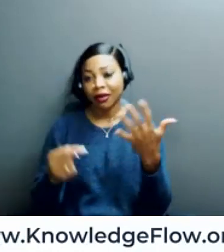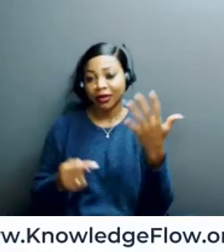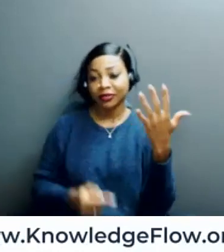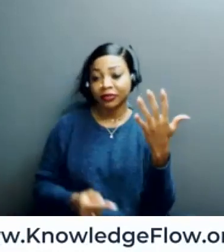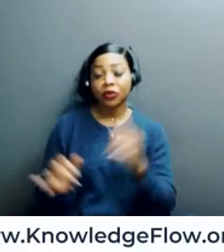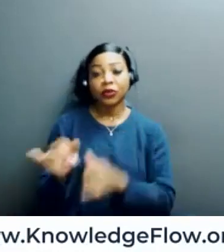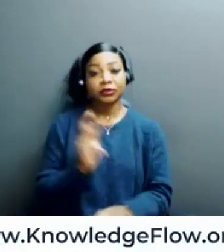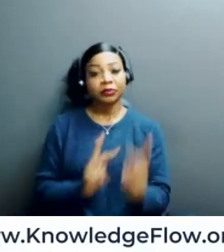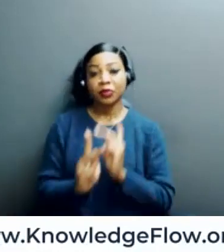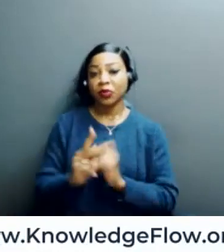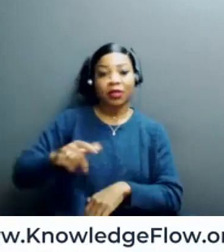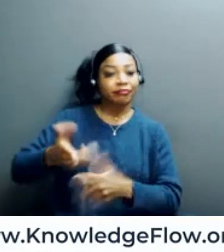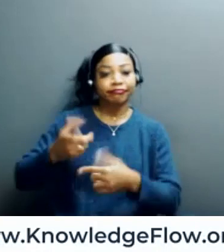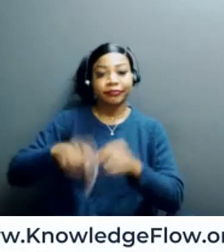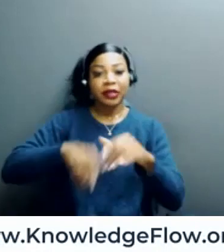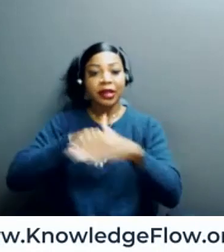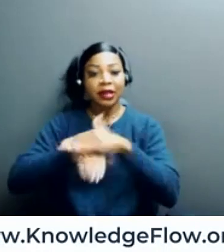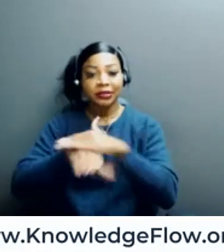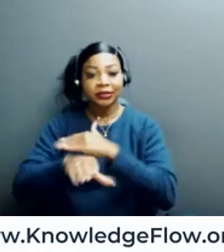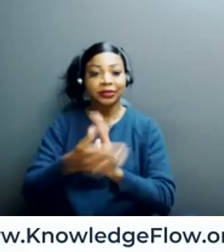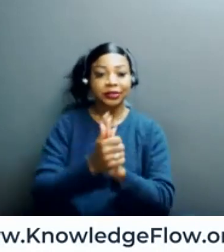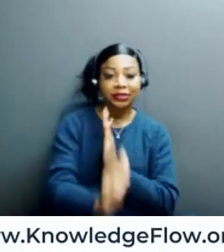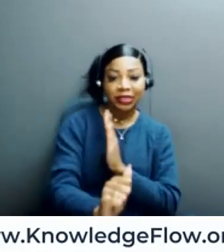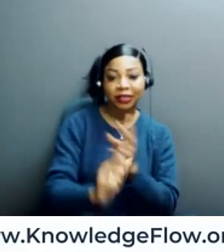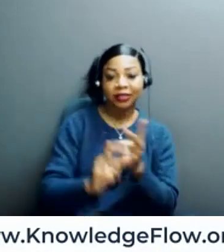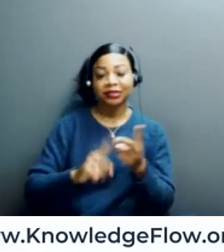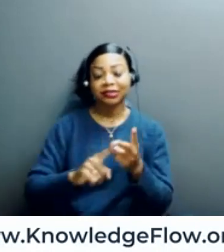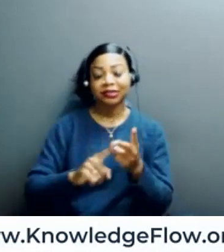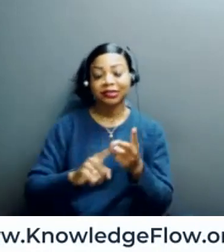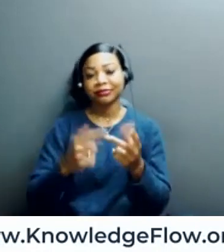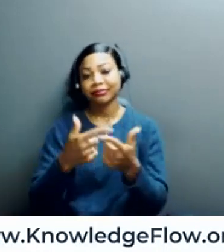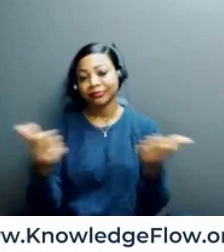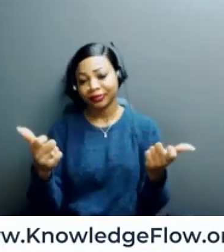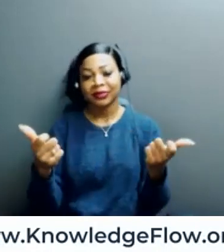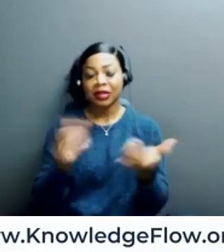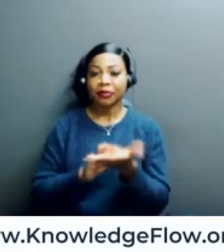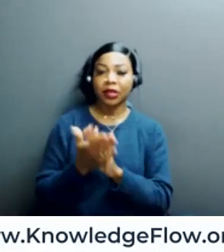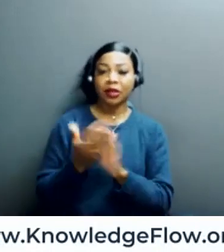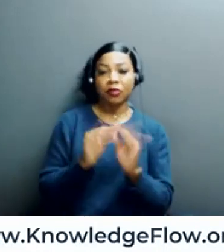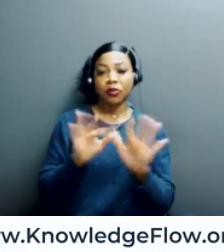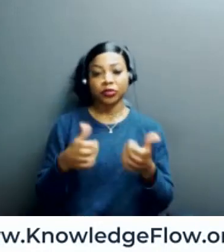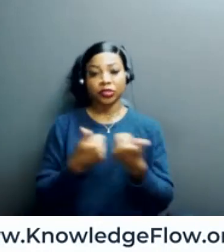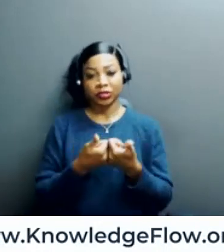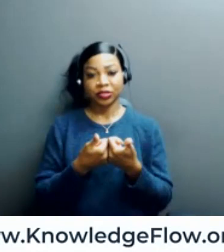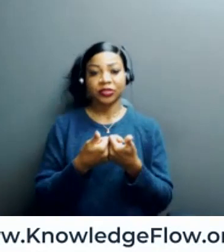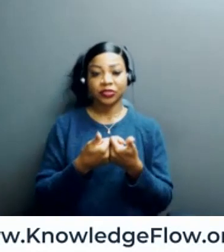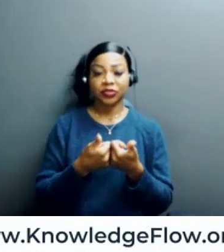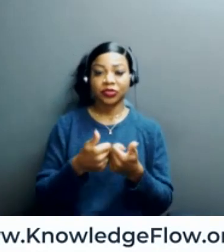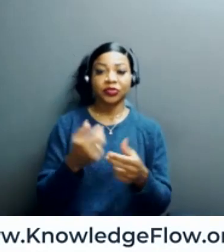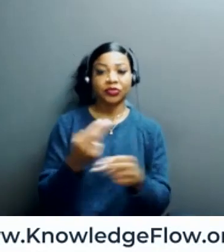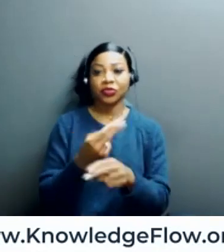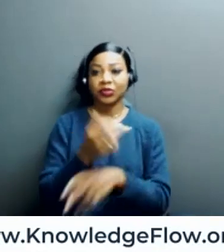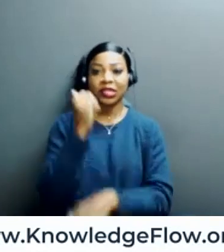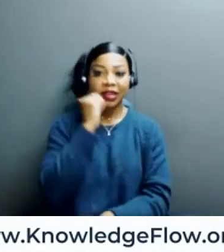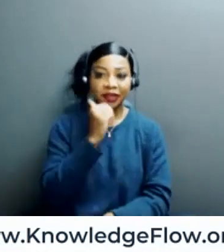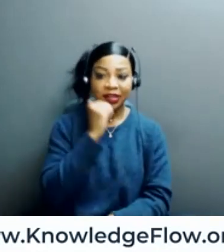who do not have access to either the skills the technology the data um it becomes a lot more challenging to do everyday Small